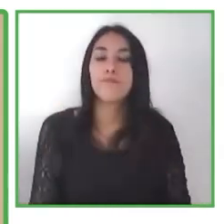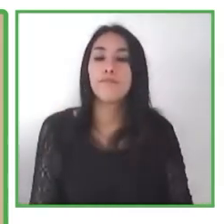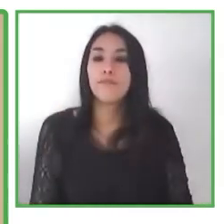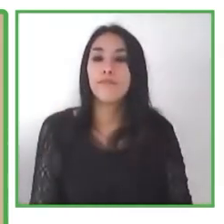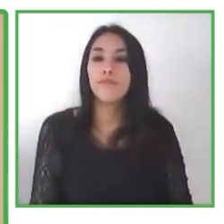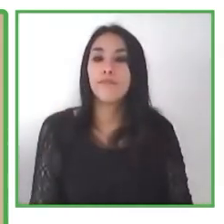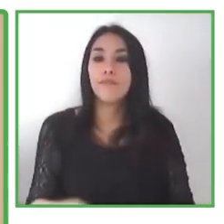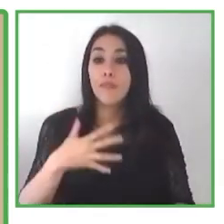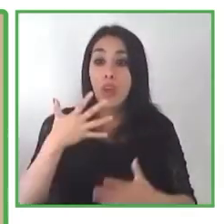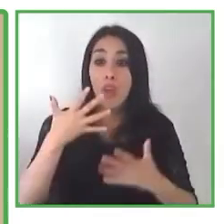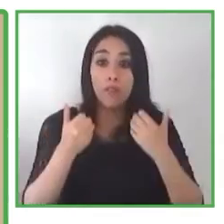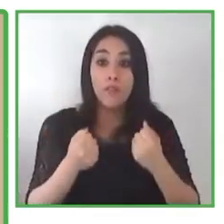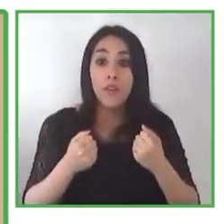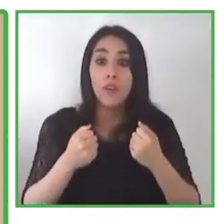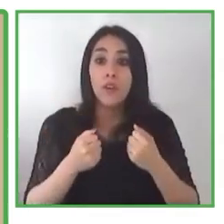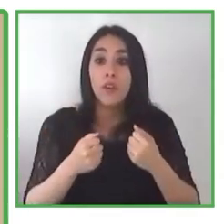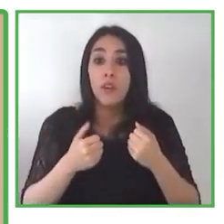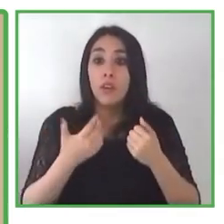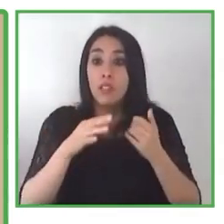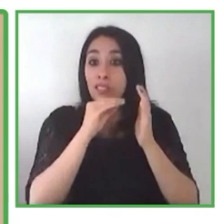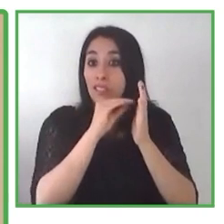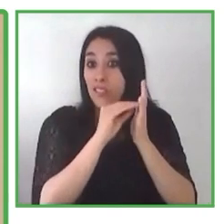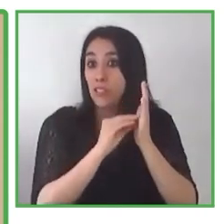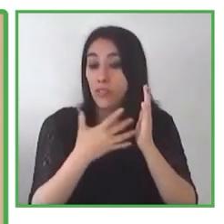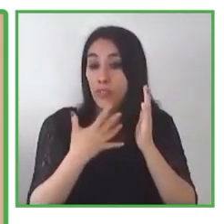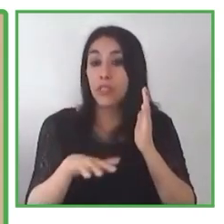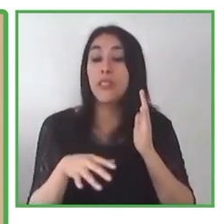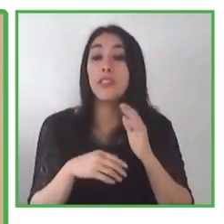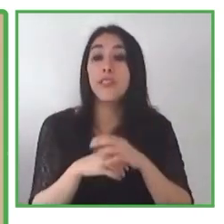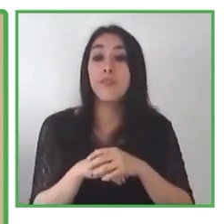on the rights of people with disabilities.